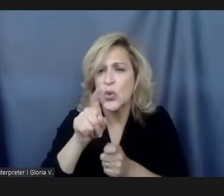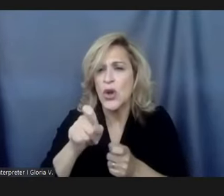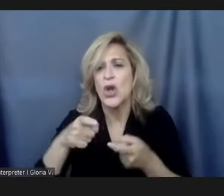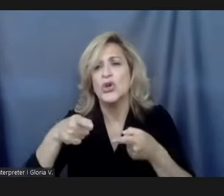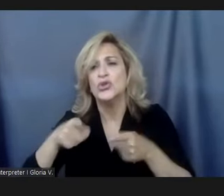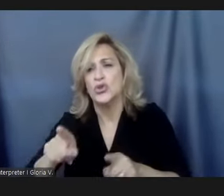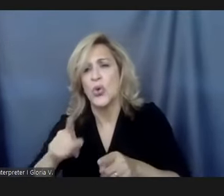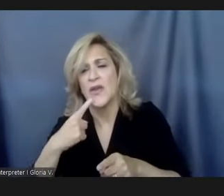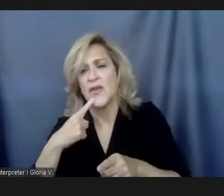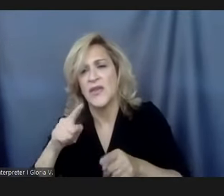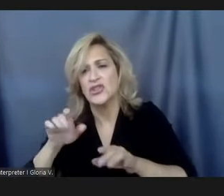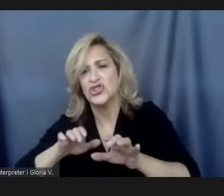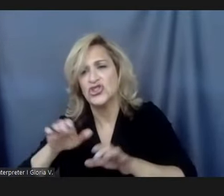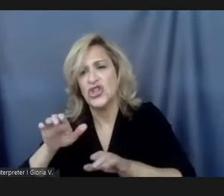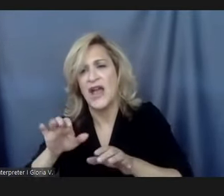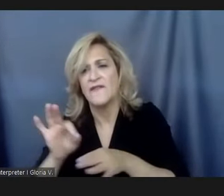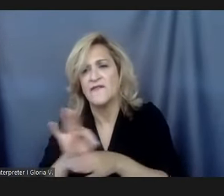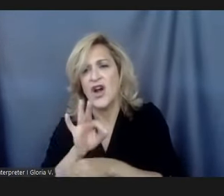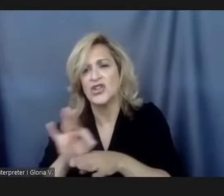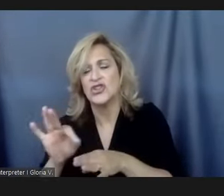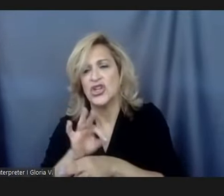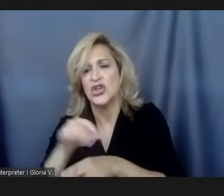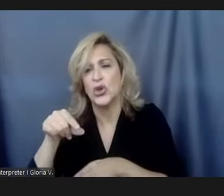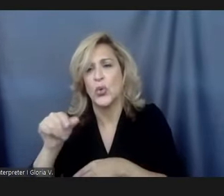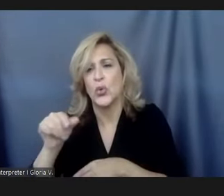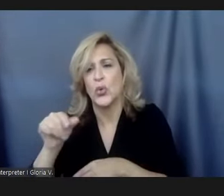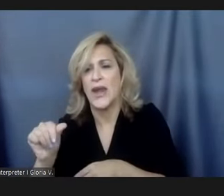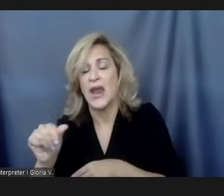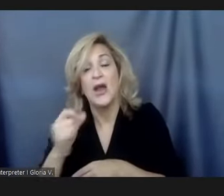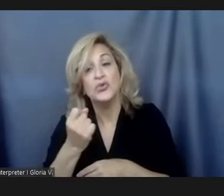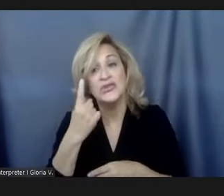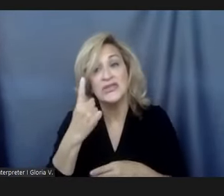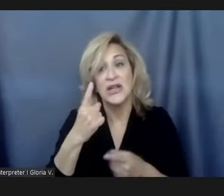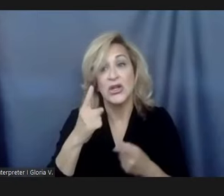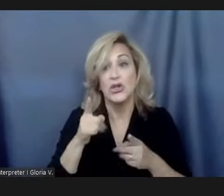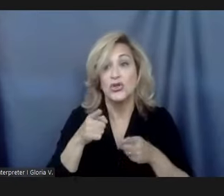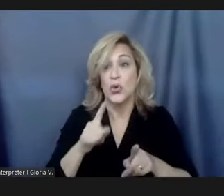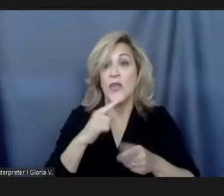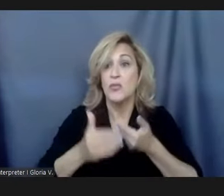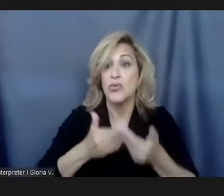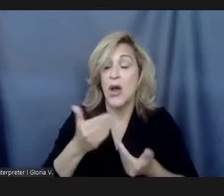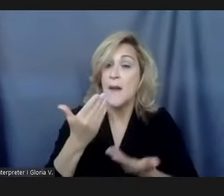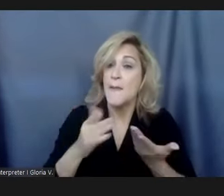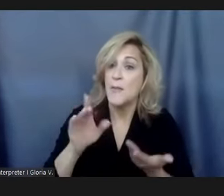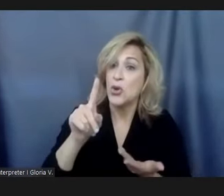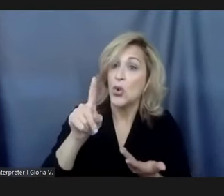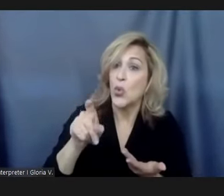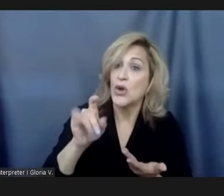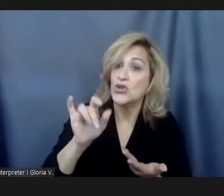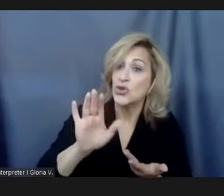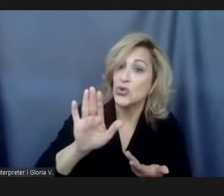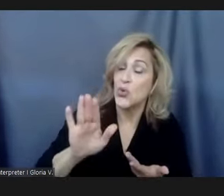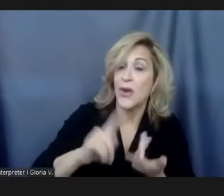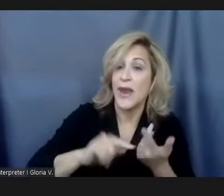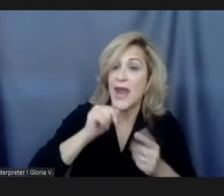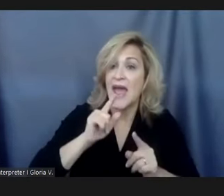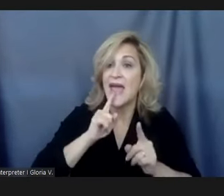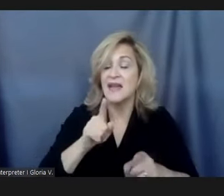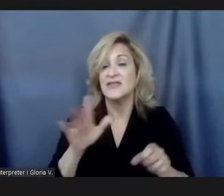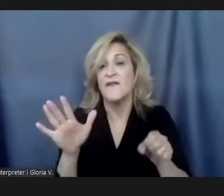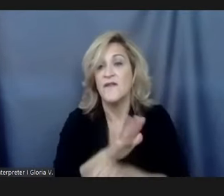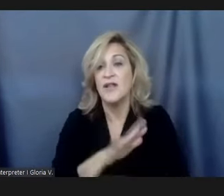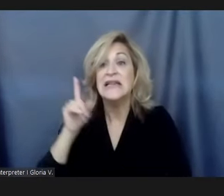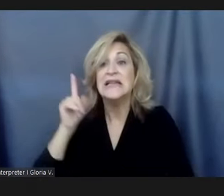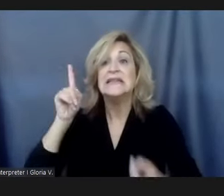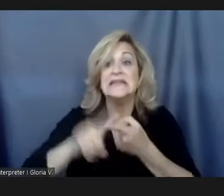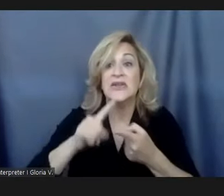function. However, please understand that at this phase of the process, your question may be one that cannot be answered meaningfully until completion of